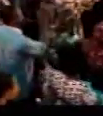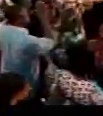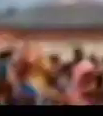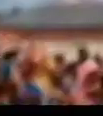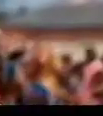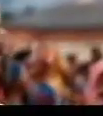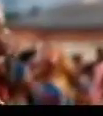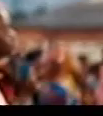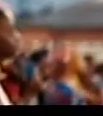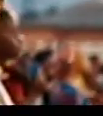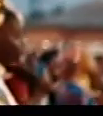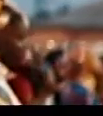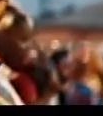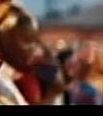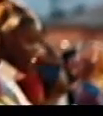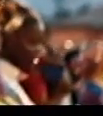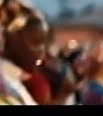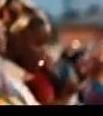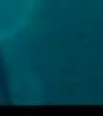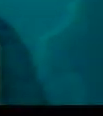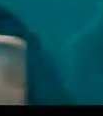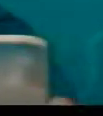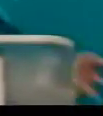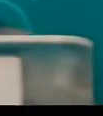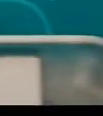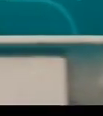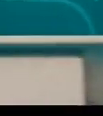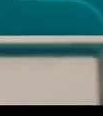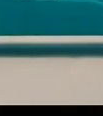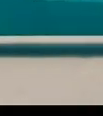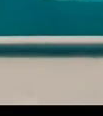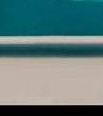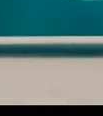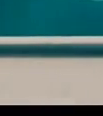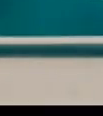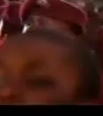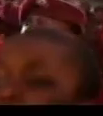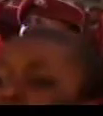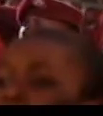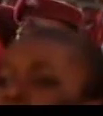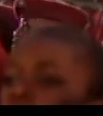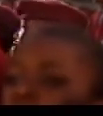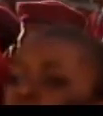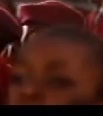power that cannot fail. Lord, effect it right now.